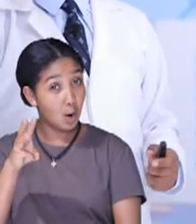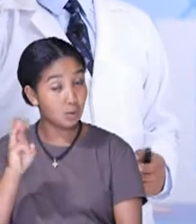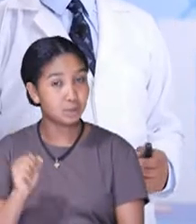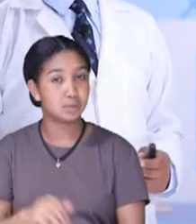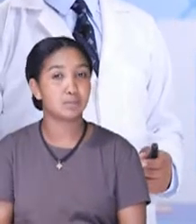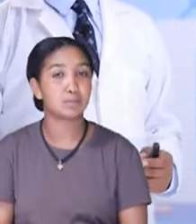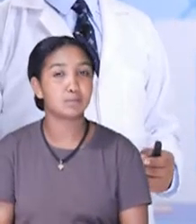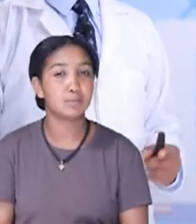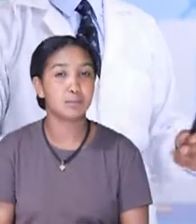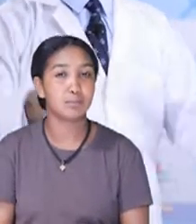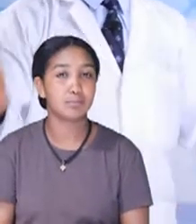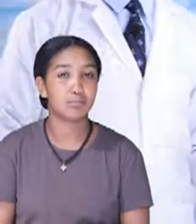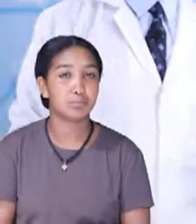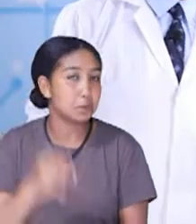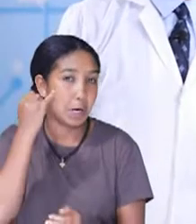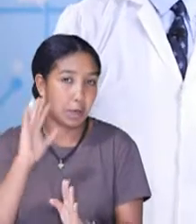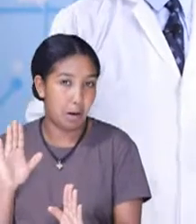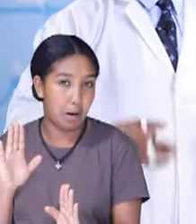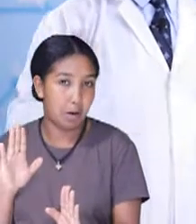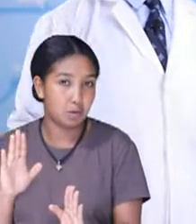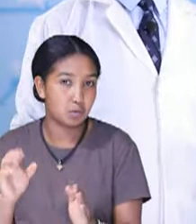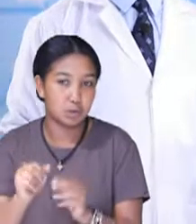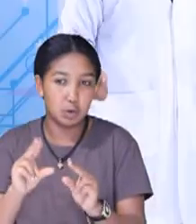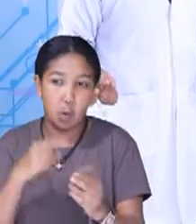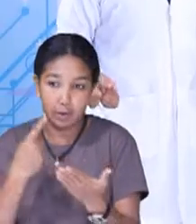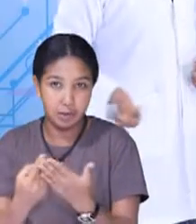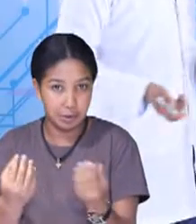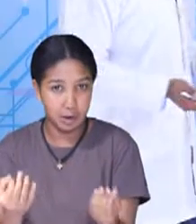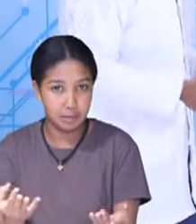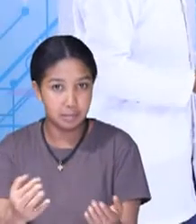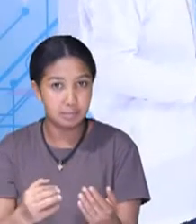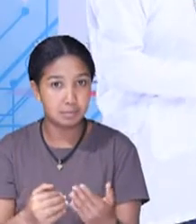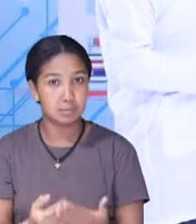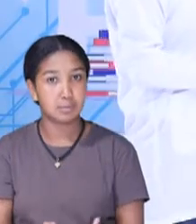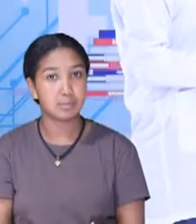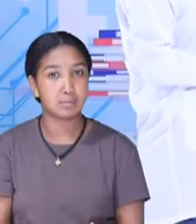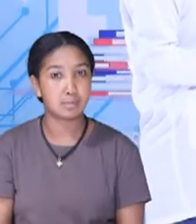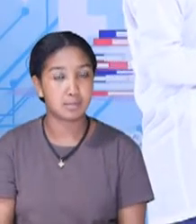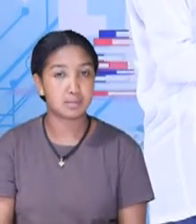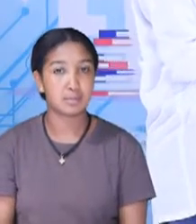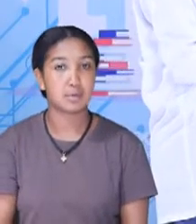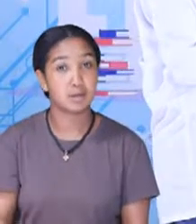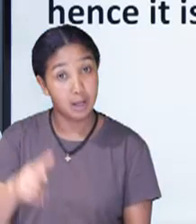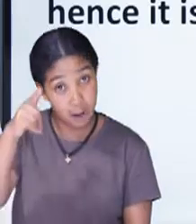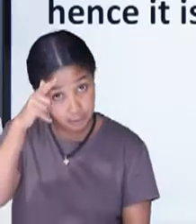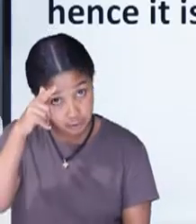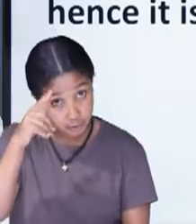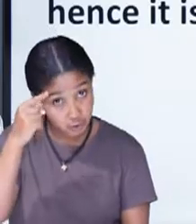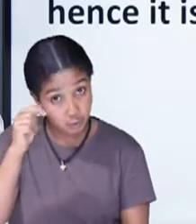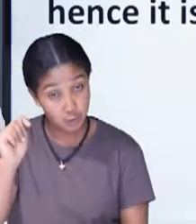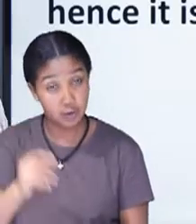was just an idea with no evidence. Since the Lamarck's theory,